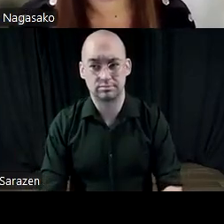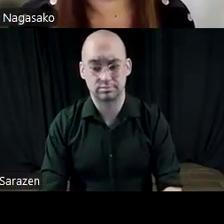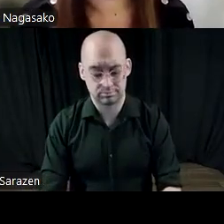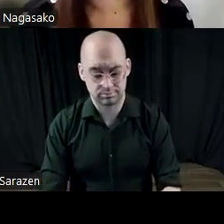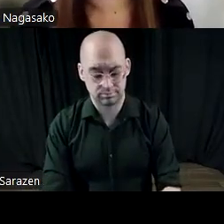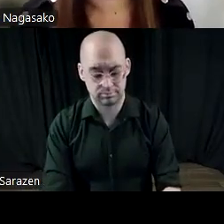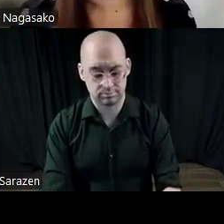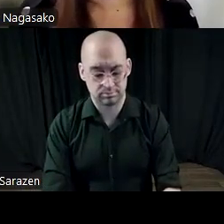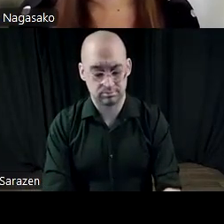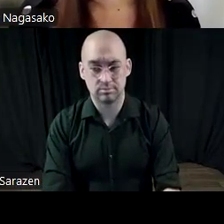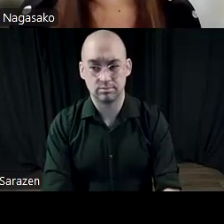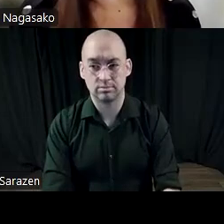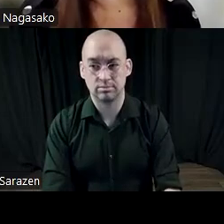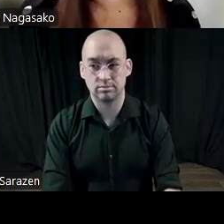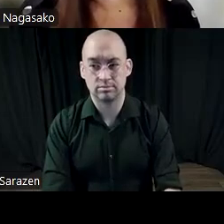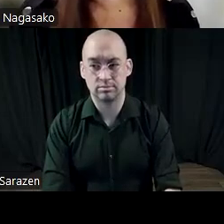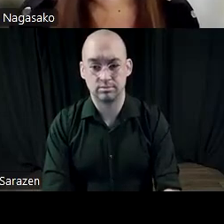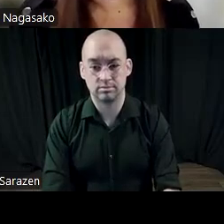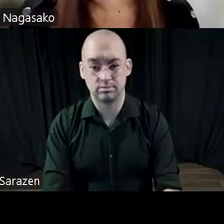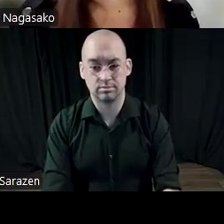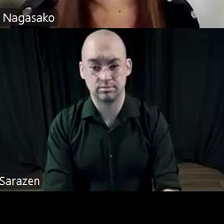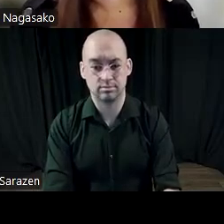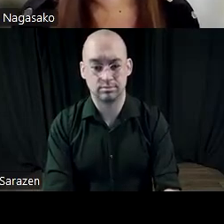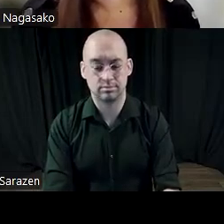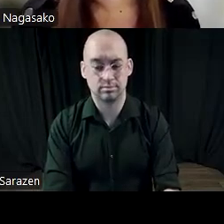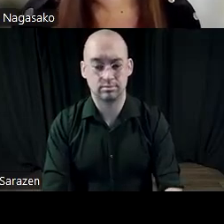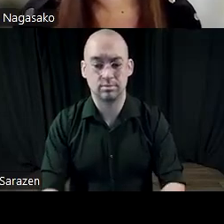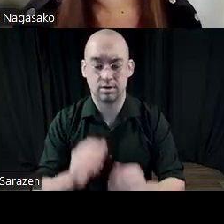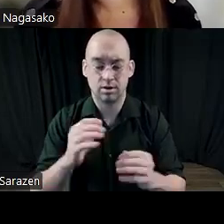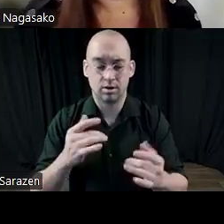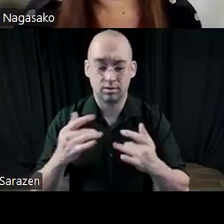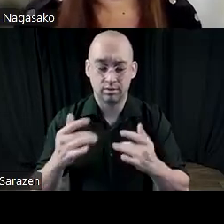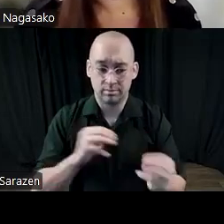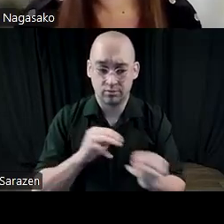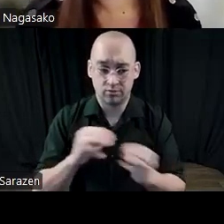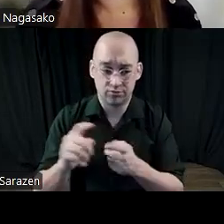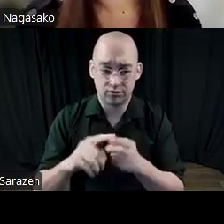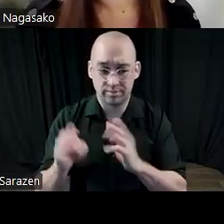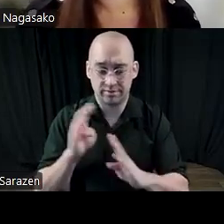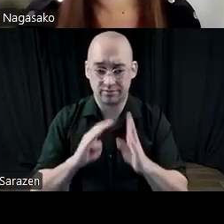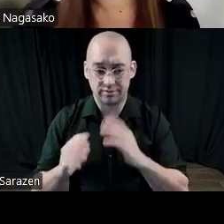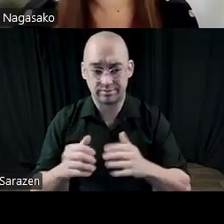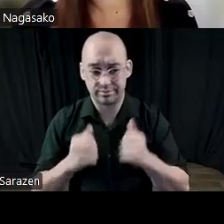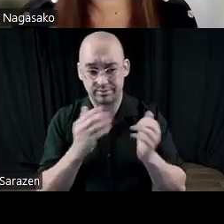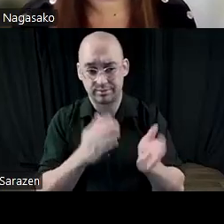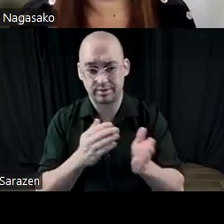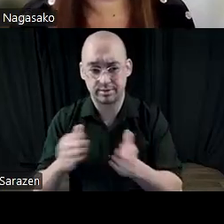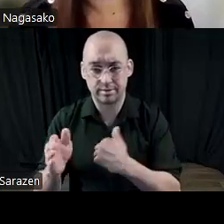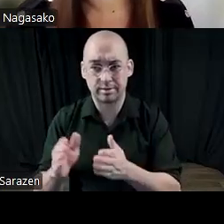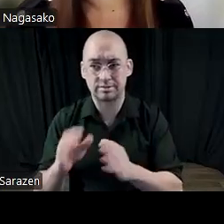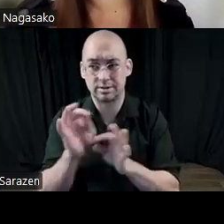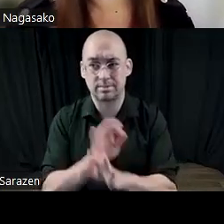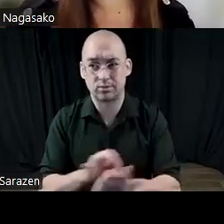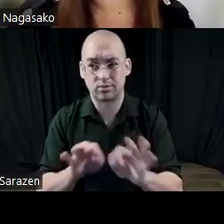today as well. We know that as we move through Behavioral Health Services Act planning, there's going to be important roles at the state